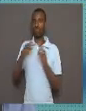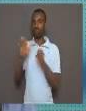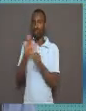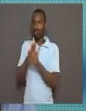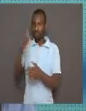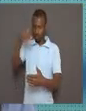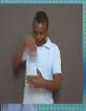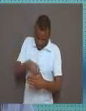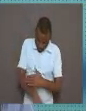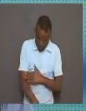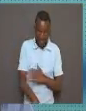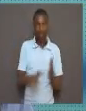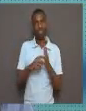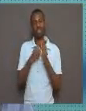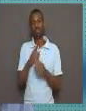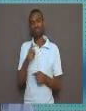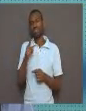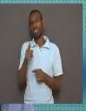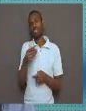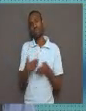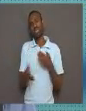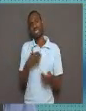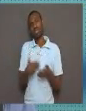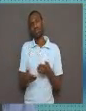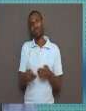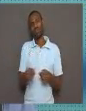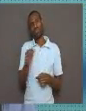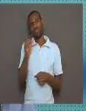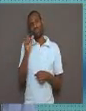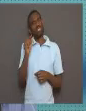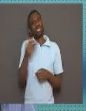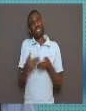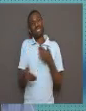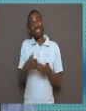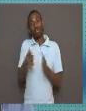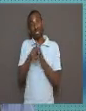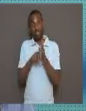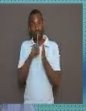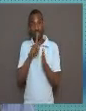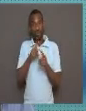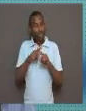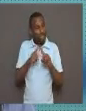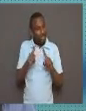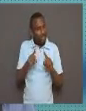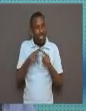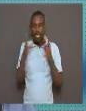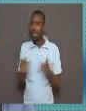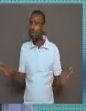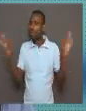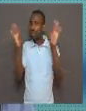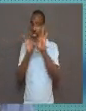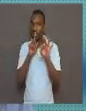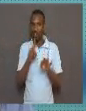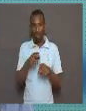This is a fairly simple principle, but it is an important one